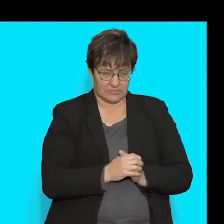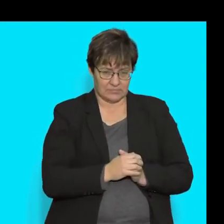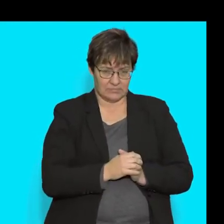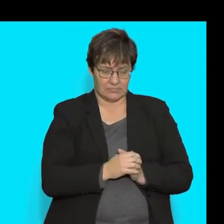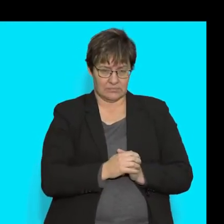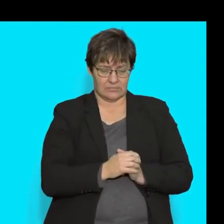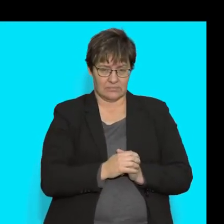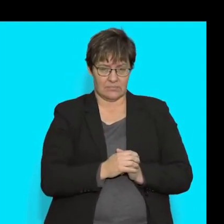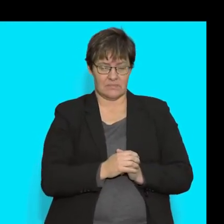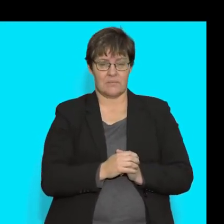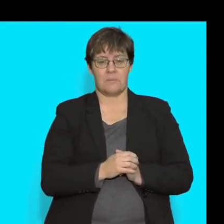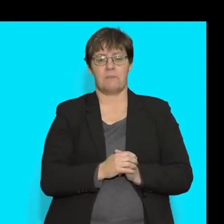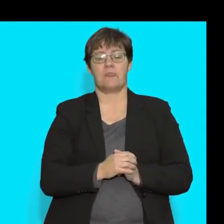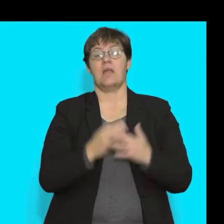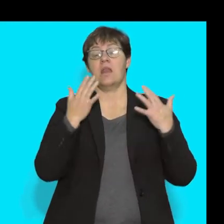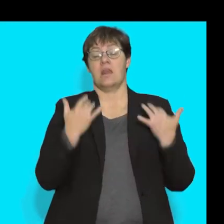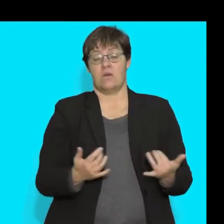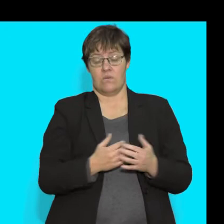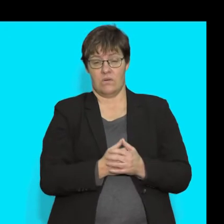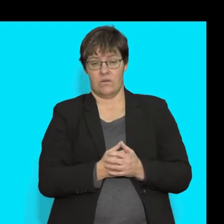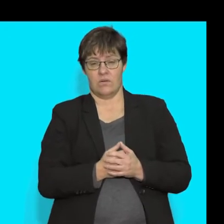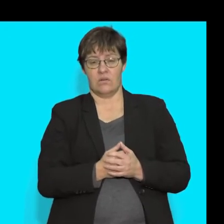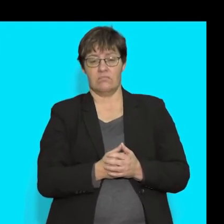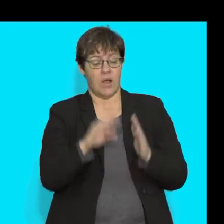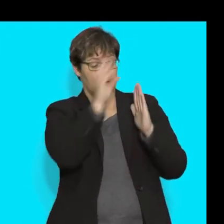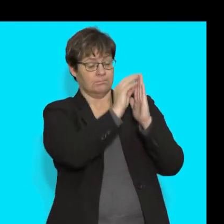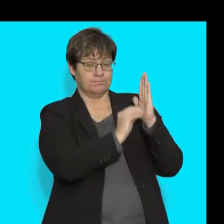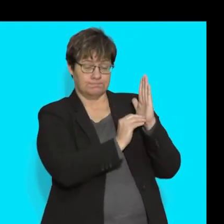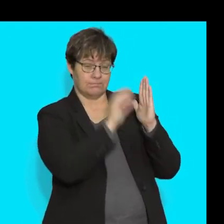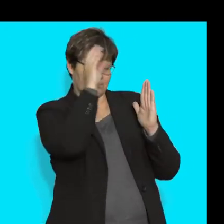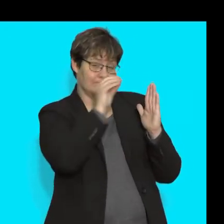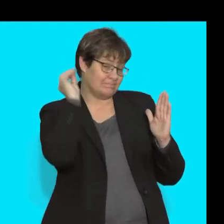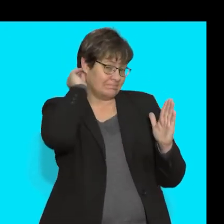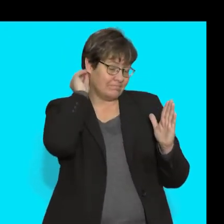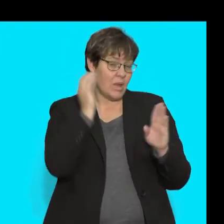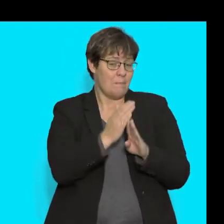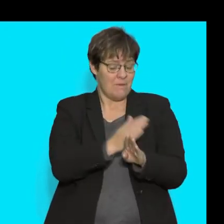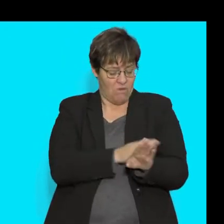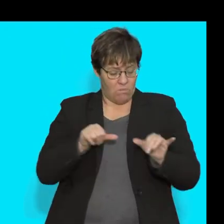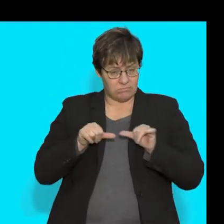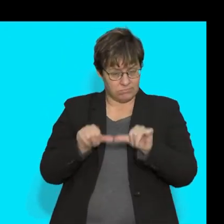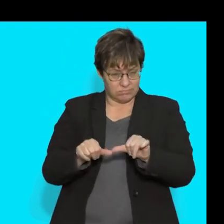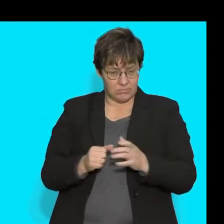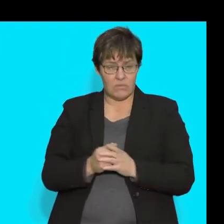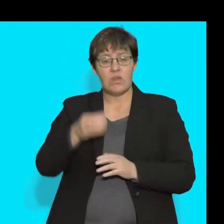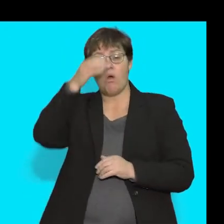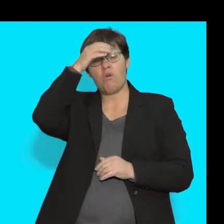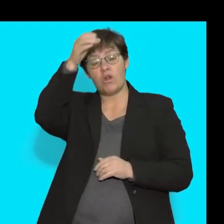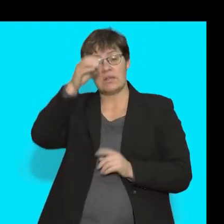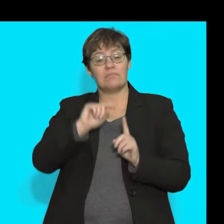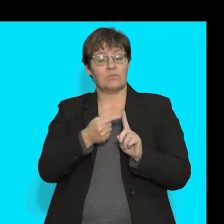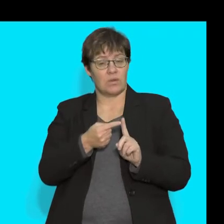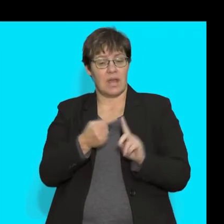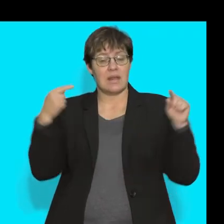the G are really confusing at times. And then the note that you need to know before you can even solve this is the